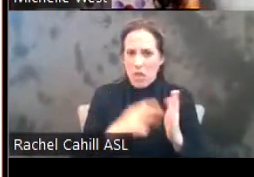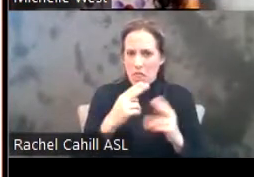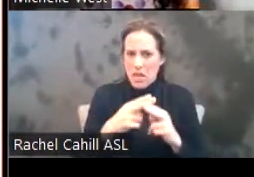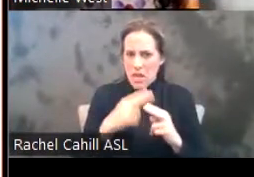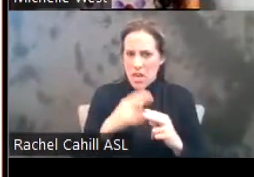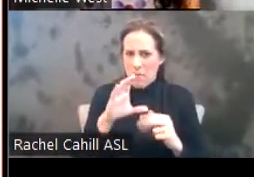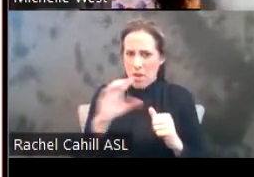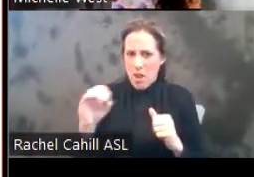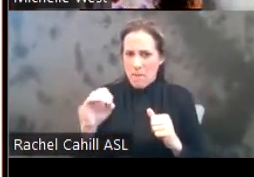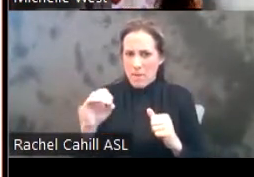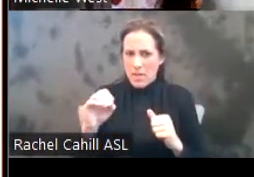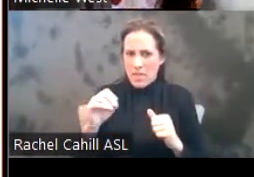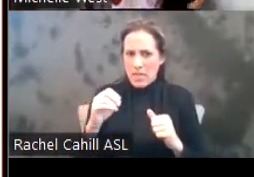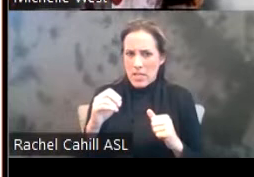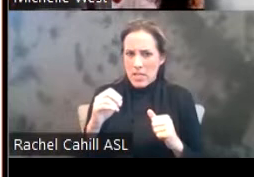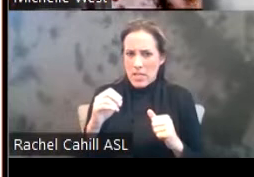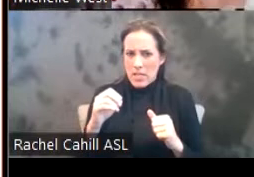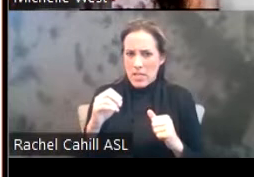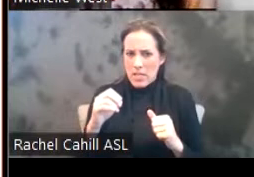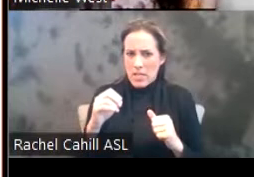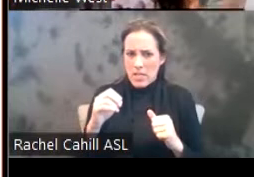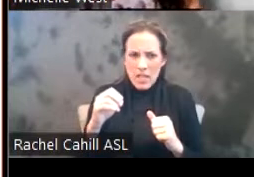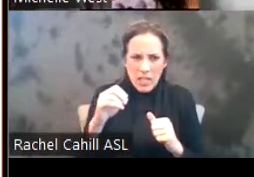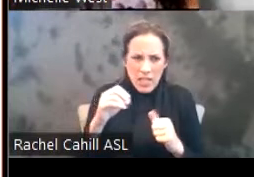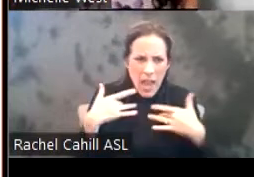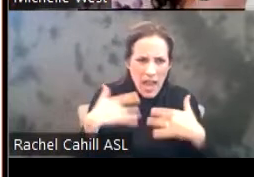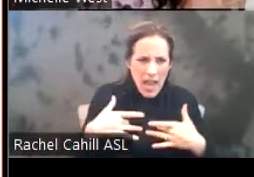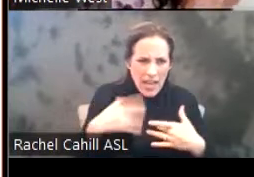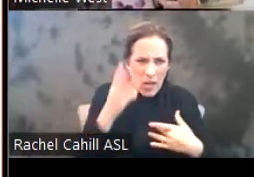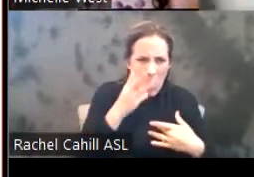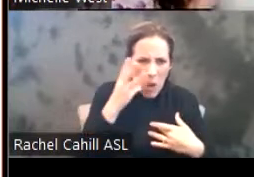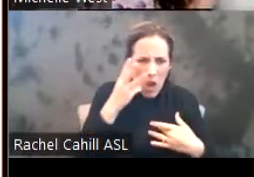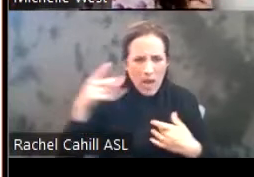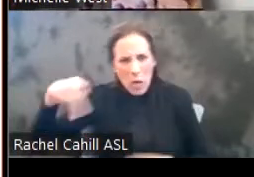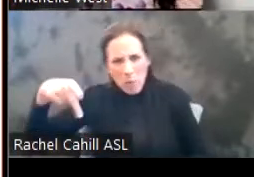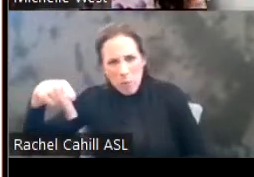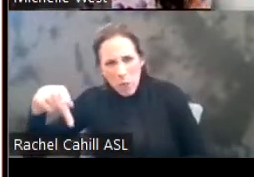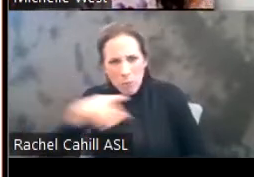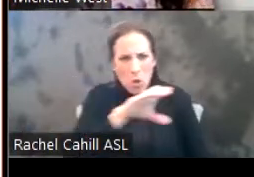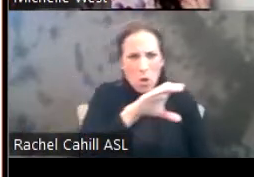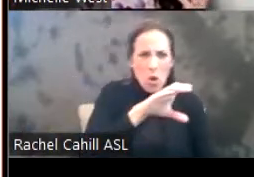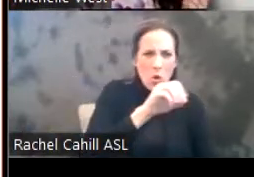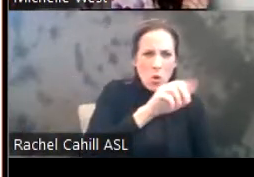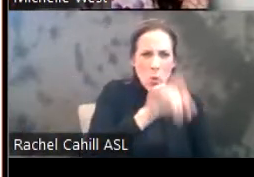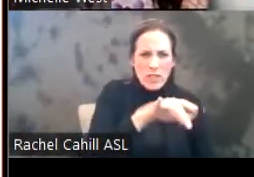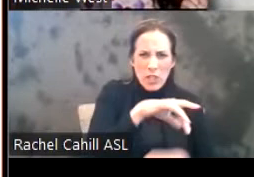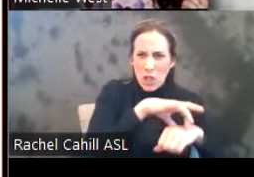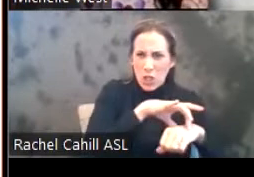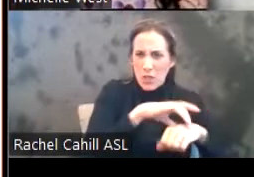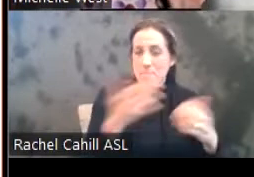companies, like it's Naked Wines, Purple, and Cozy Earth. You know, I've only heard of one of those. And